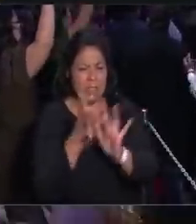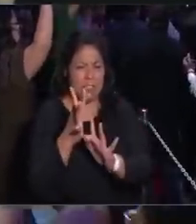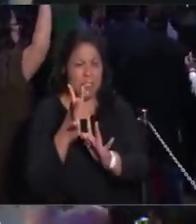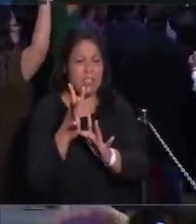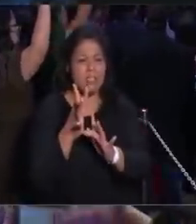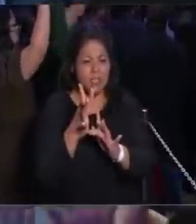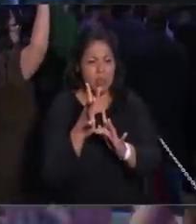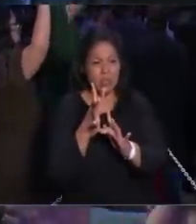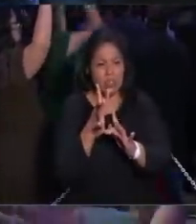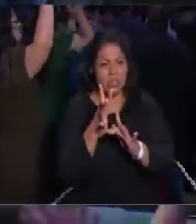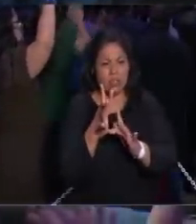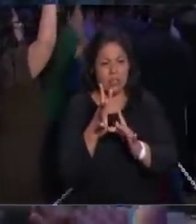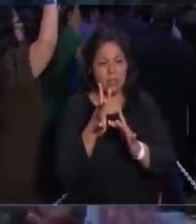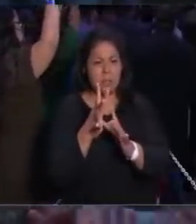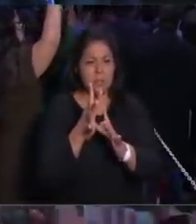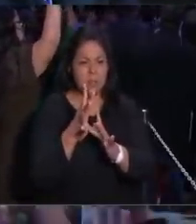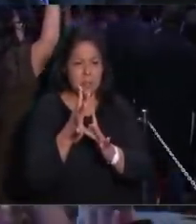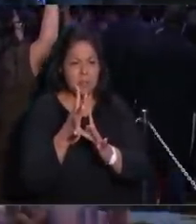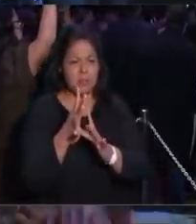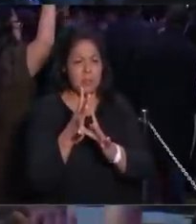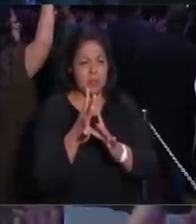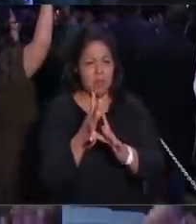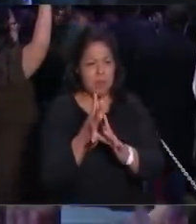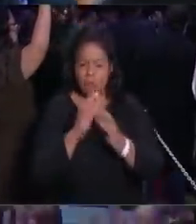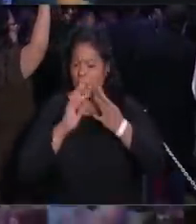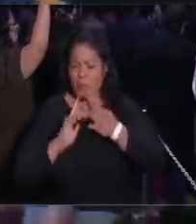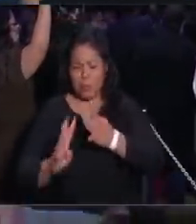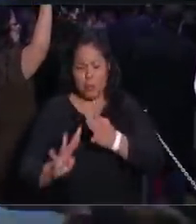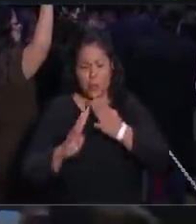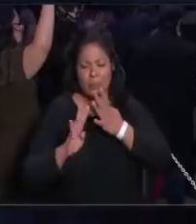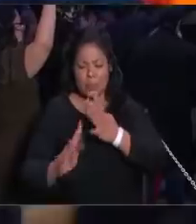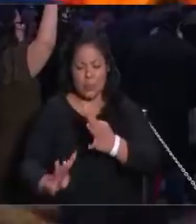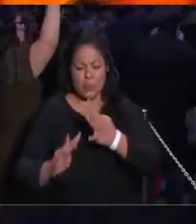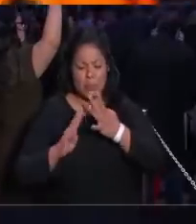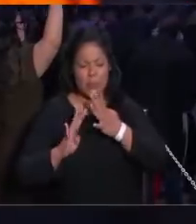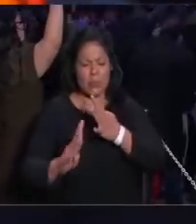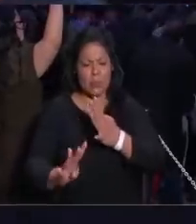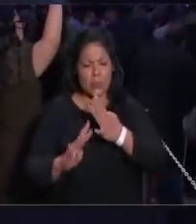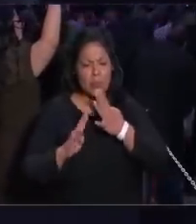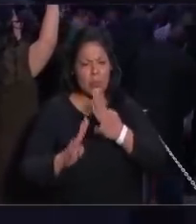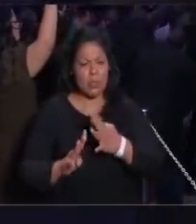el poder que está en el nombre de Jesús. Shatayamaka.